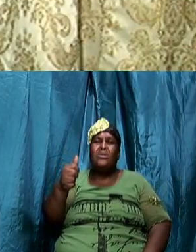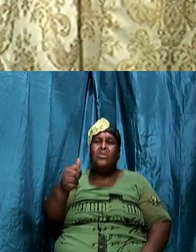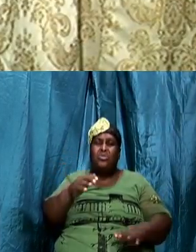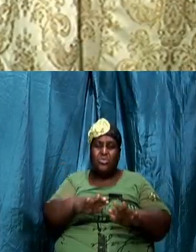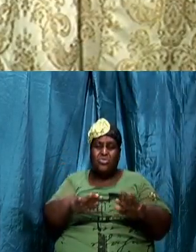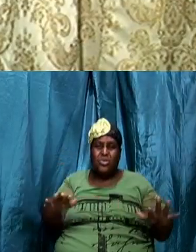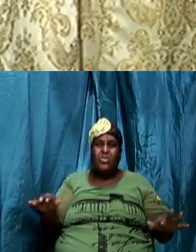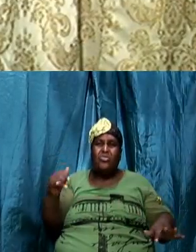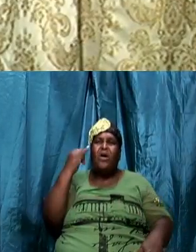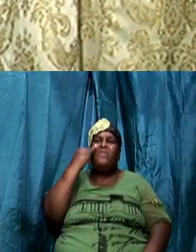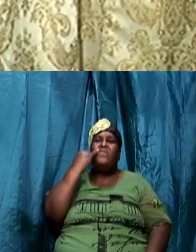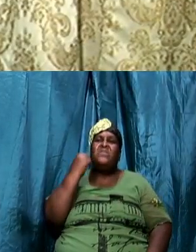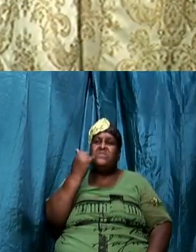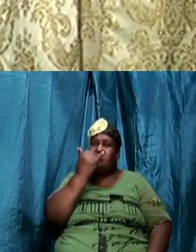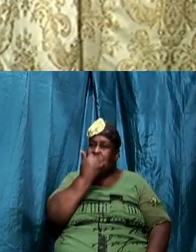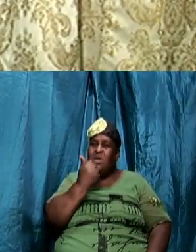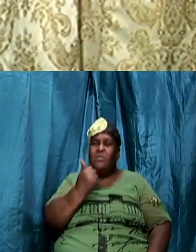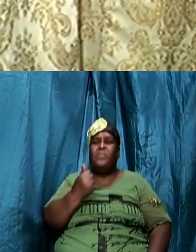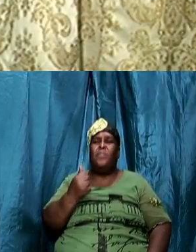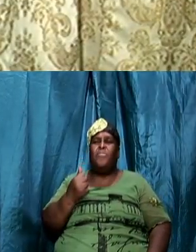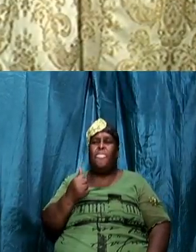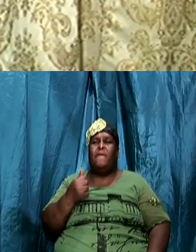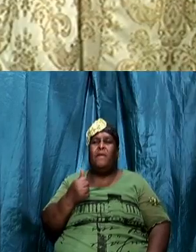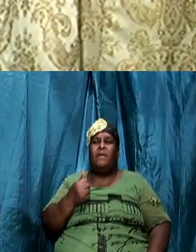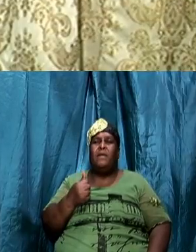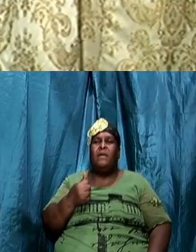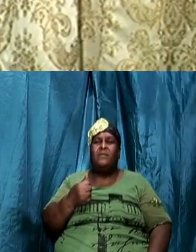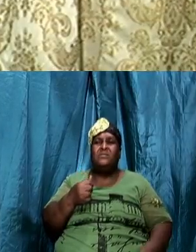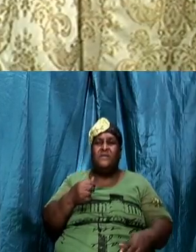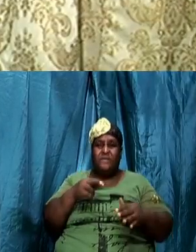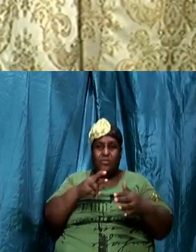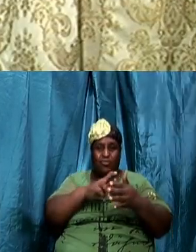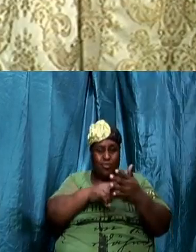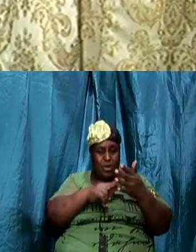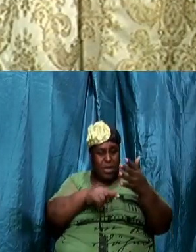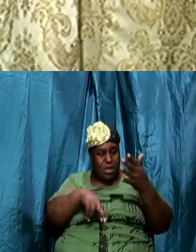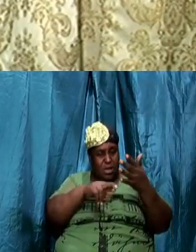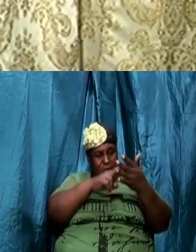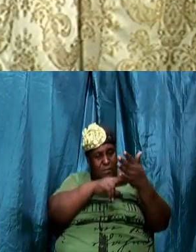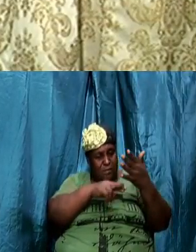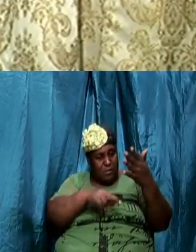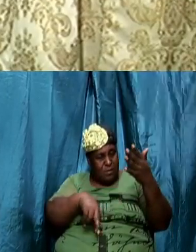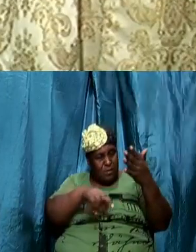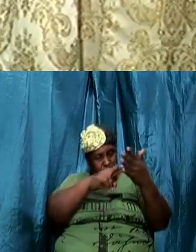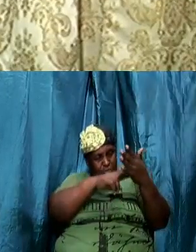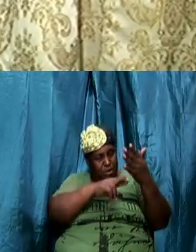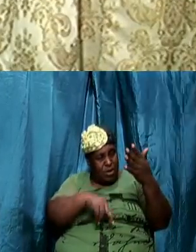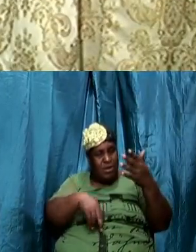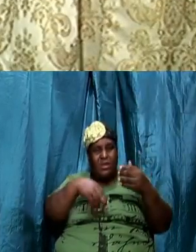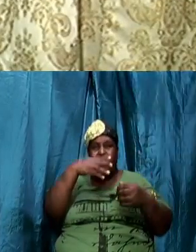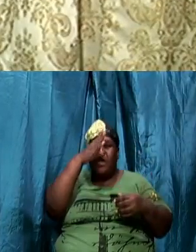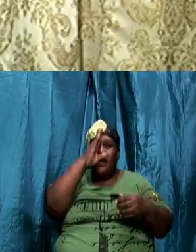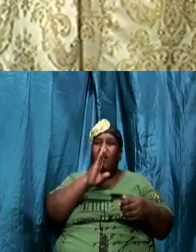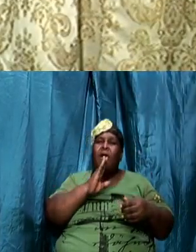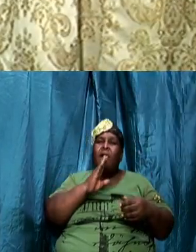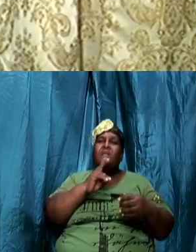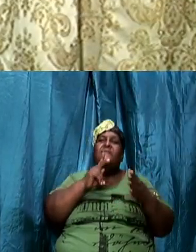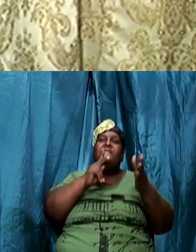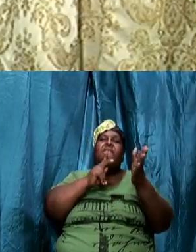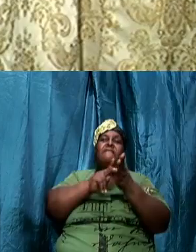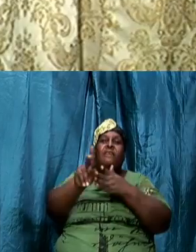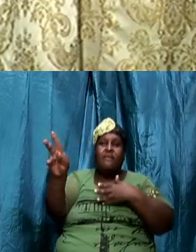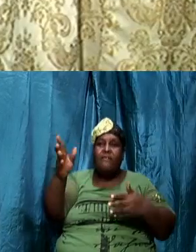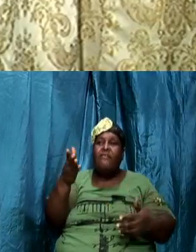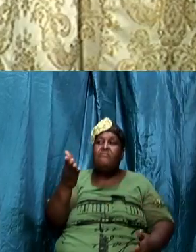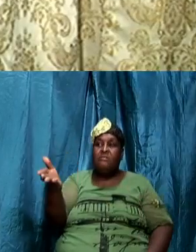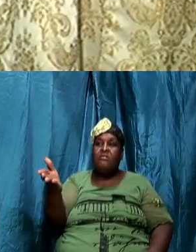As we go down, we're going to see that God eventually got rid of them. They were killed. God got rid of